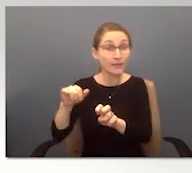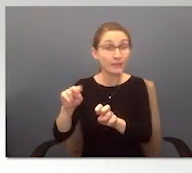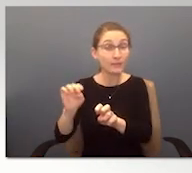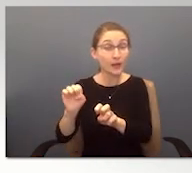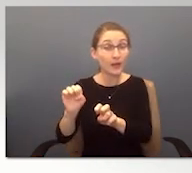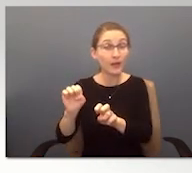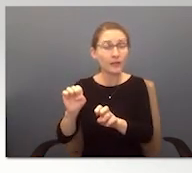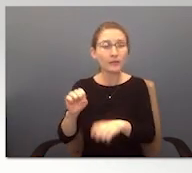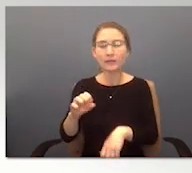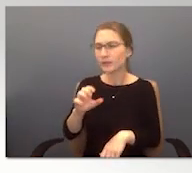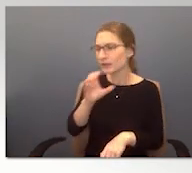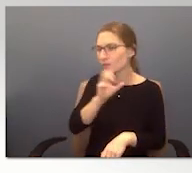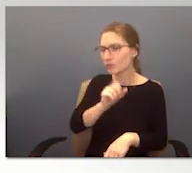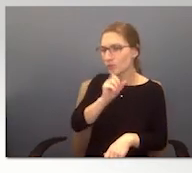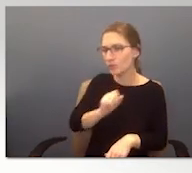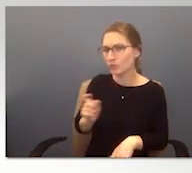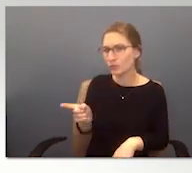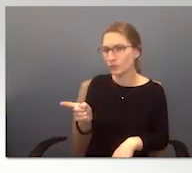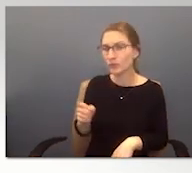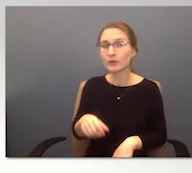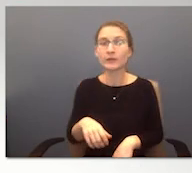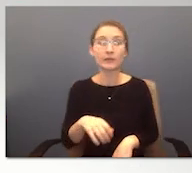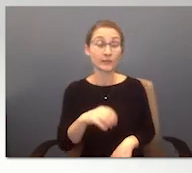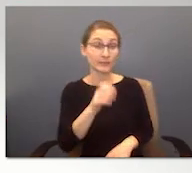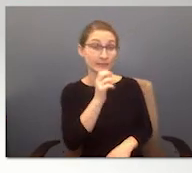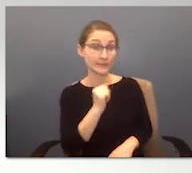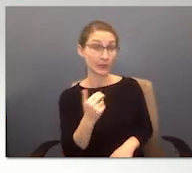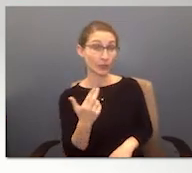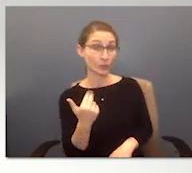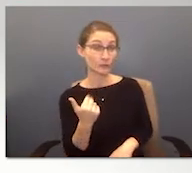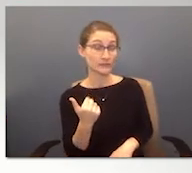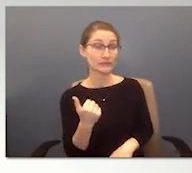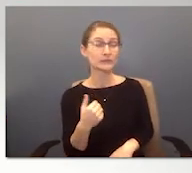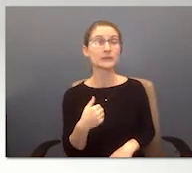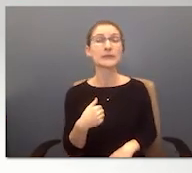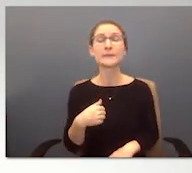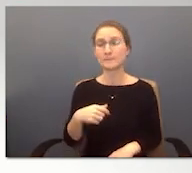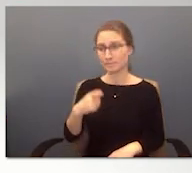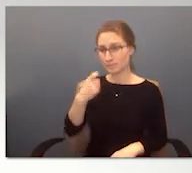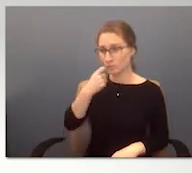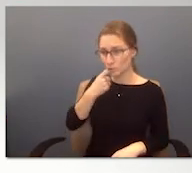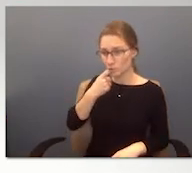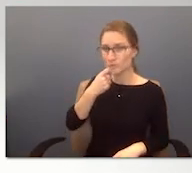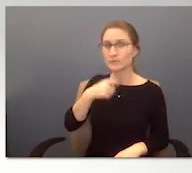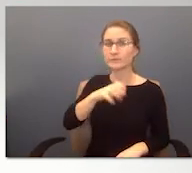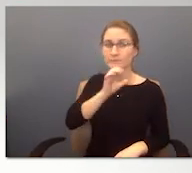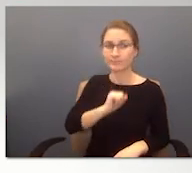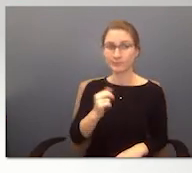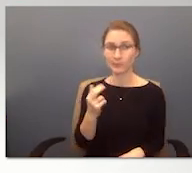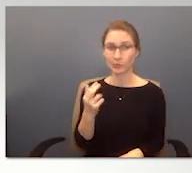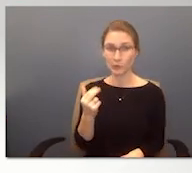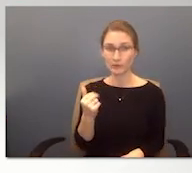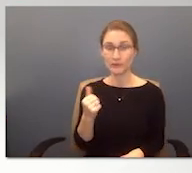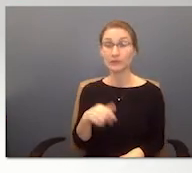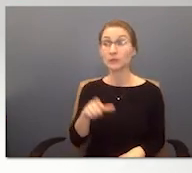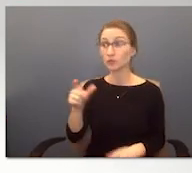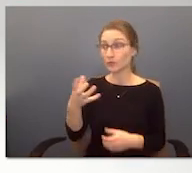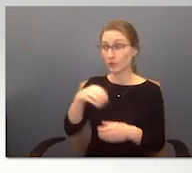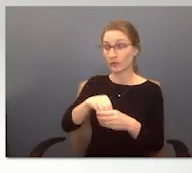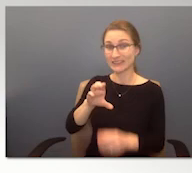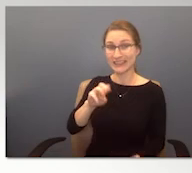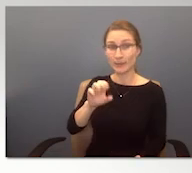How old is she? She just turned 13. 13. So you were involved with CMS before the transition. Yes,